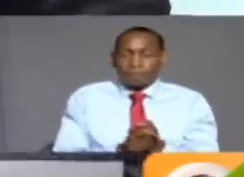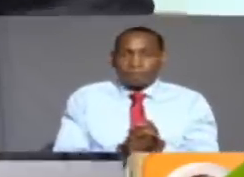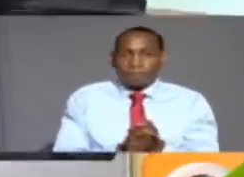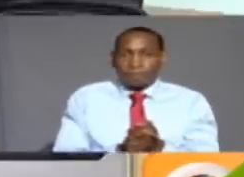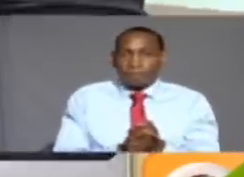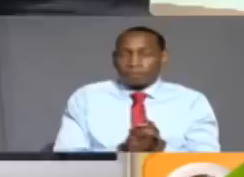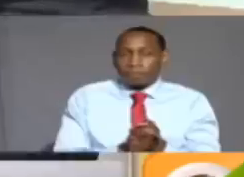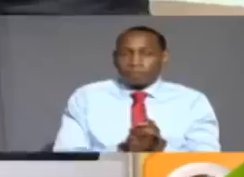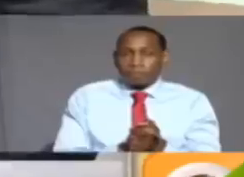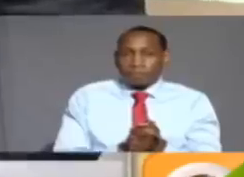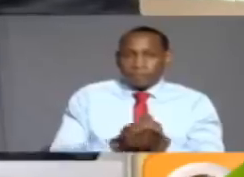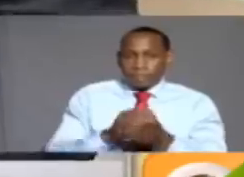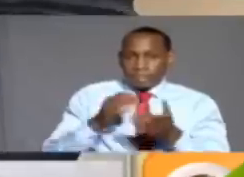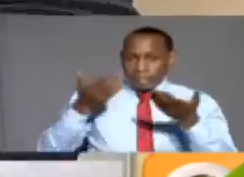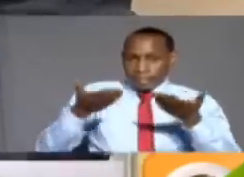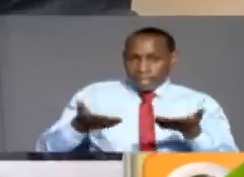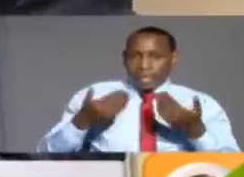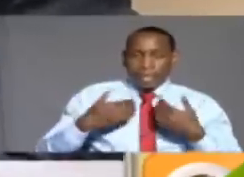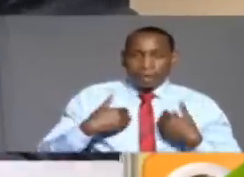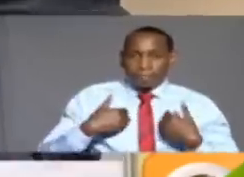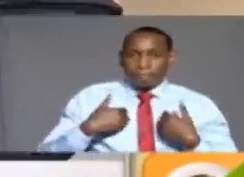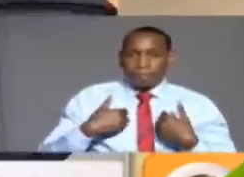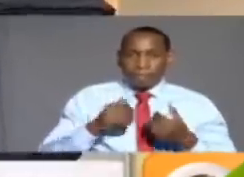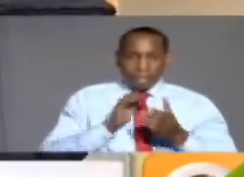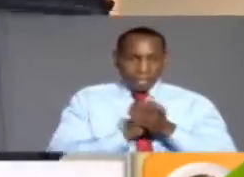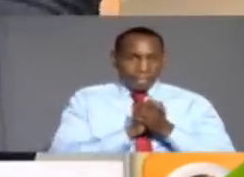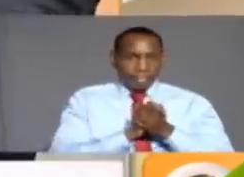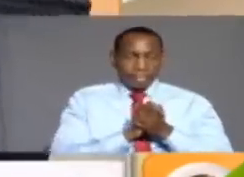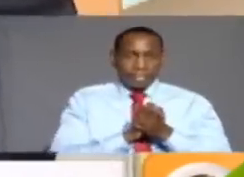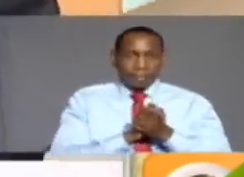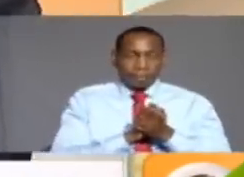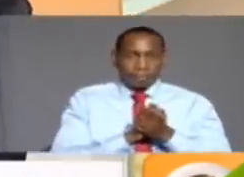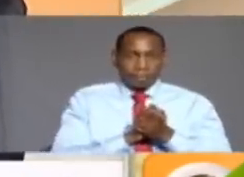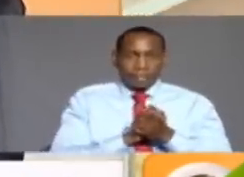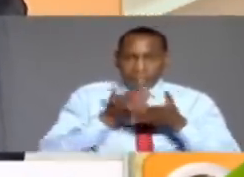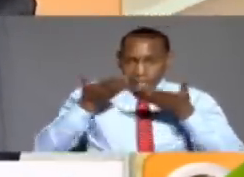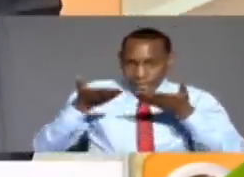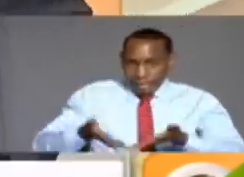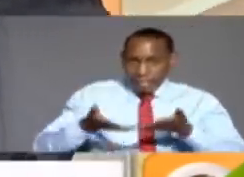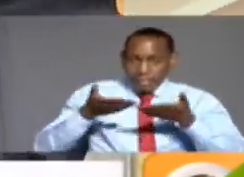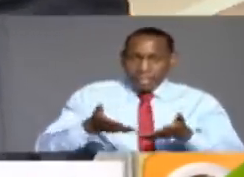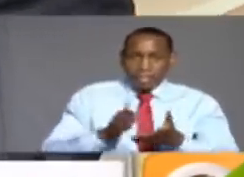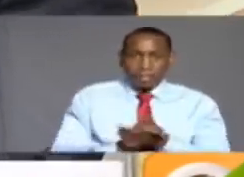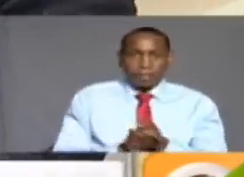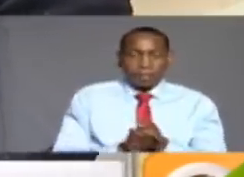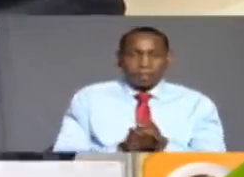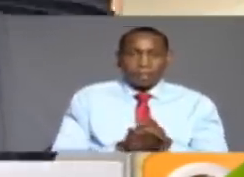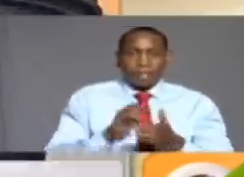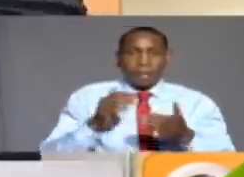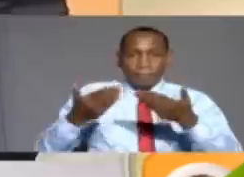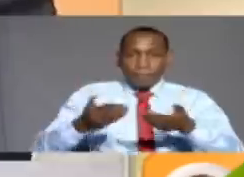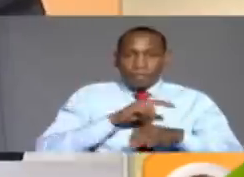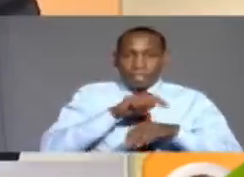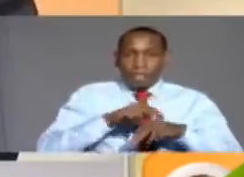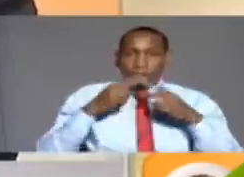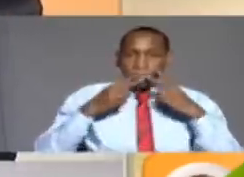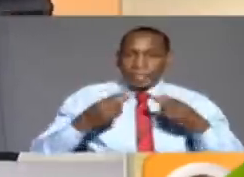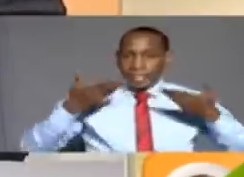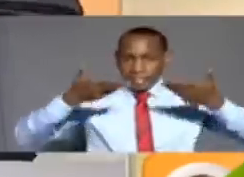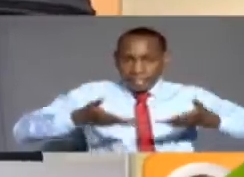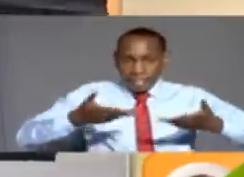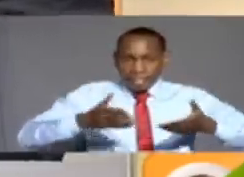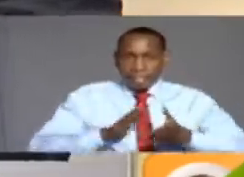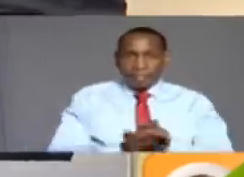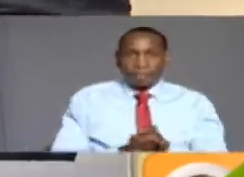doesn't. Because okay. right now, we have things, citizenship brought peace now. Okay. It brought national cohesion now. Okay.